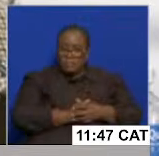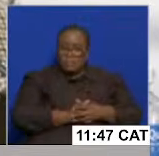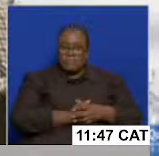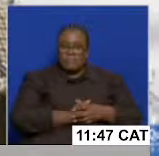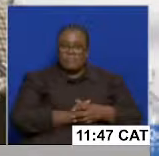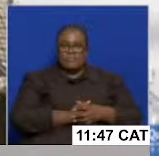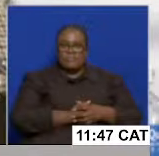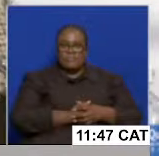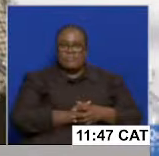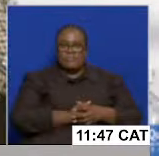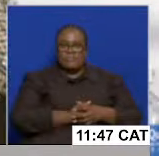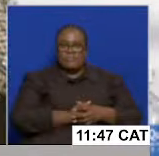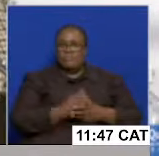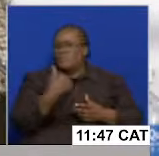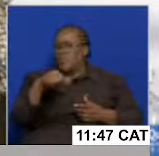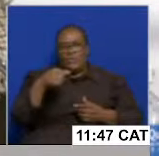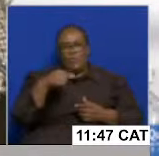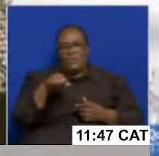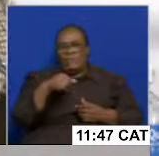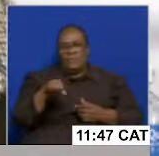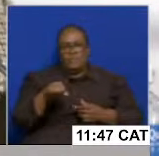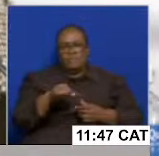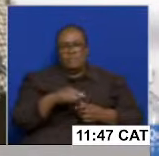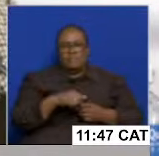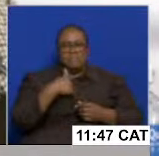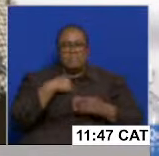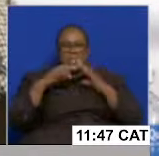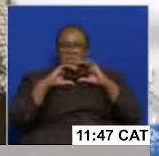No, I didn't get any communication.